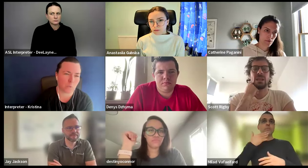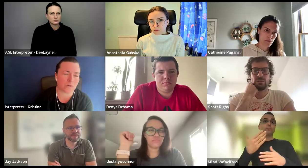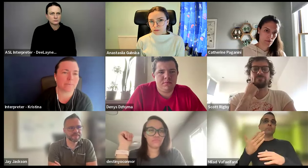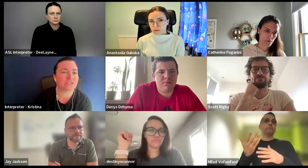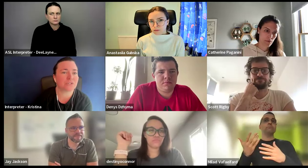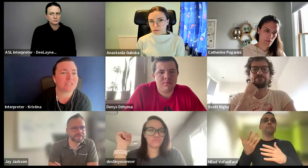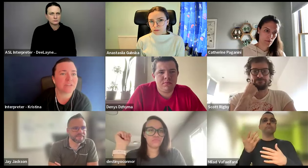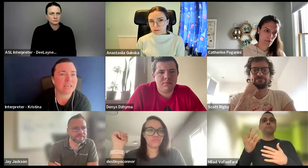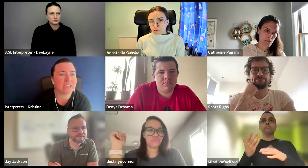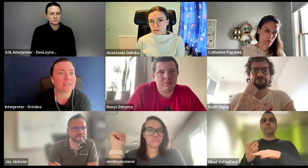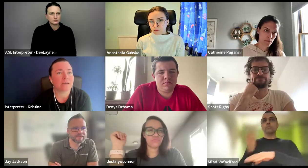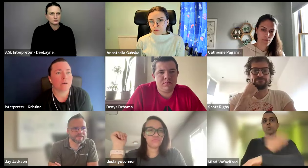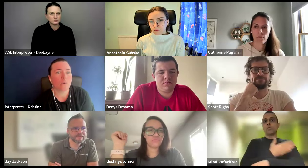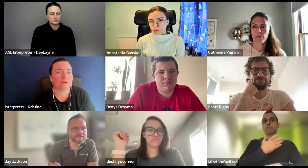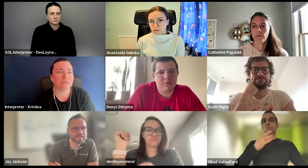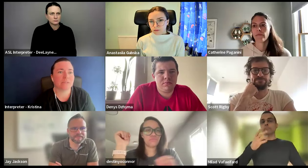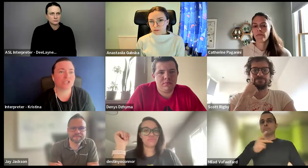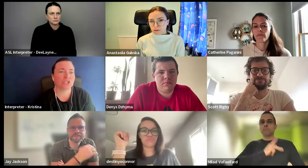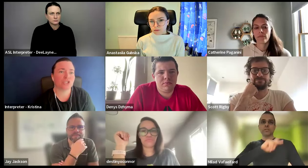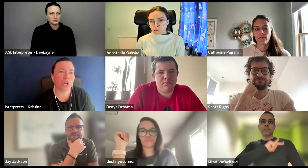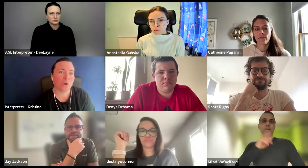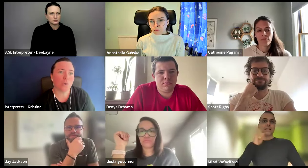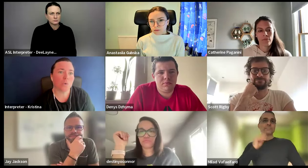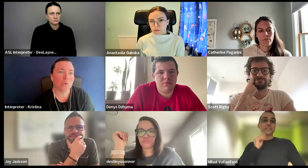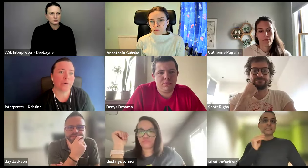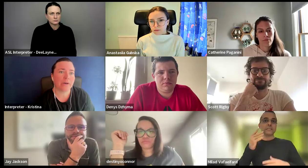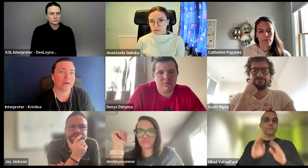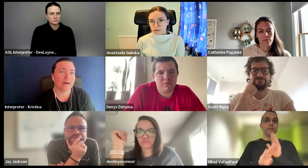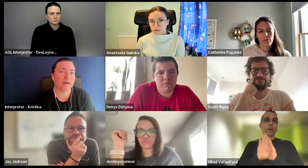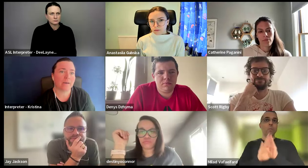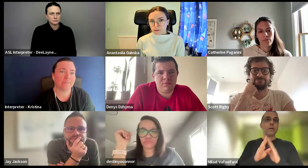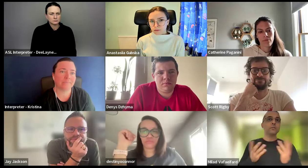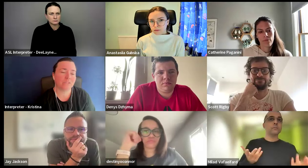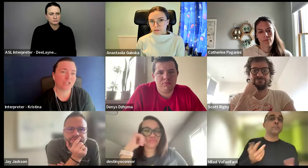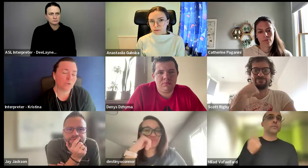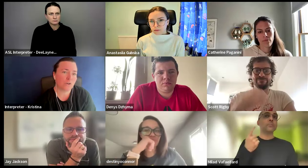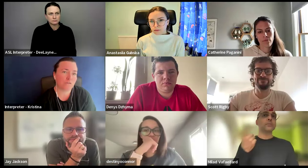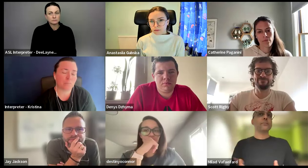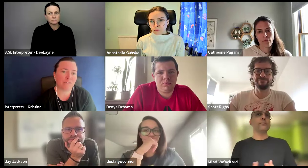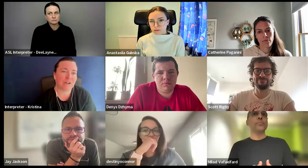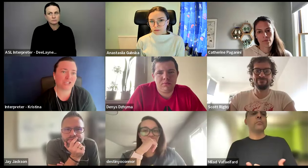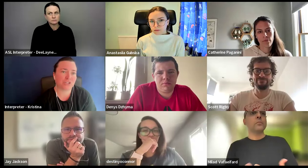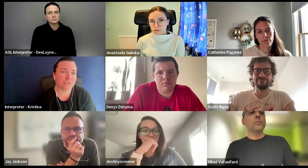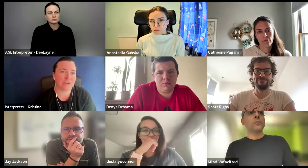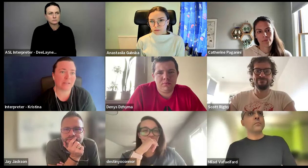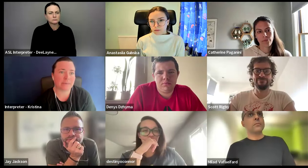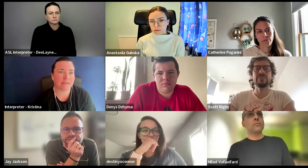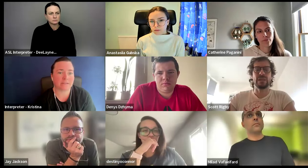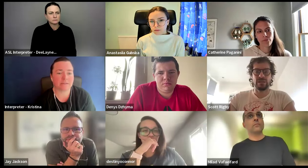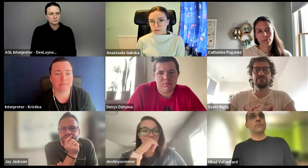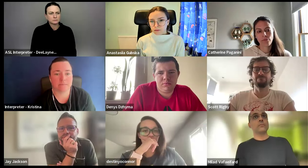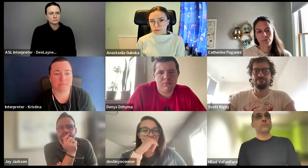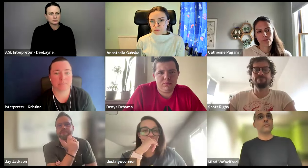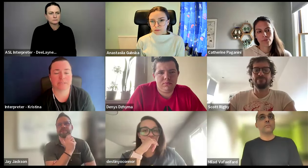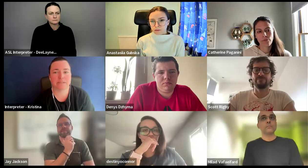necessarily reward, but a certificate or something to show? To show, for professional